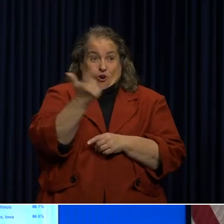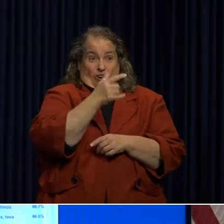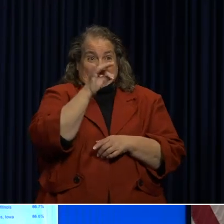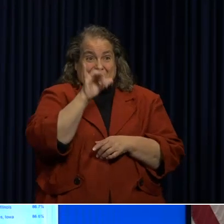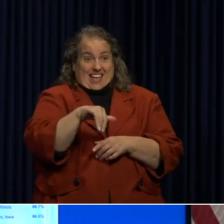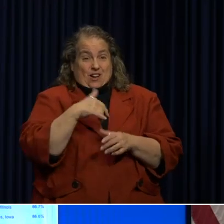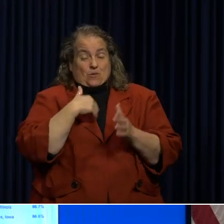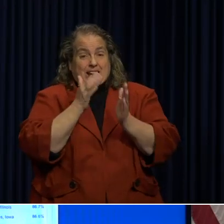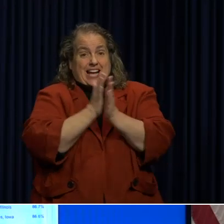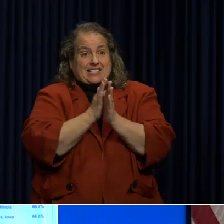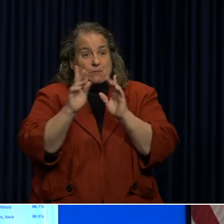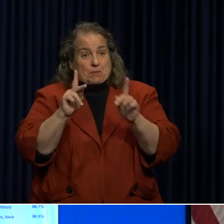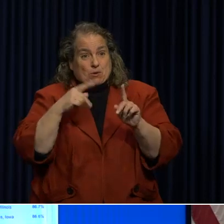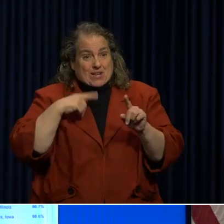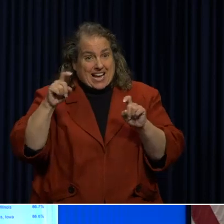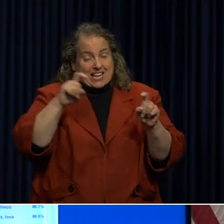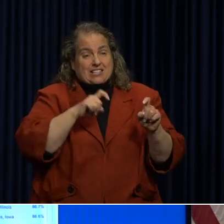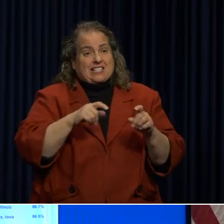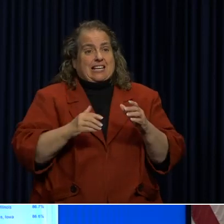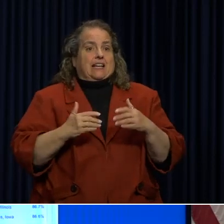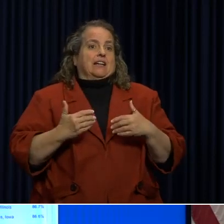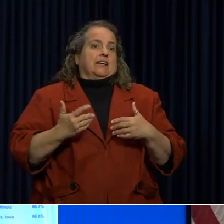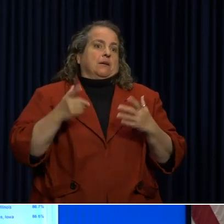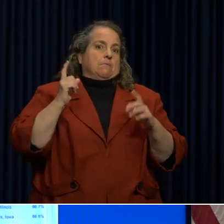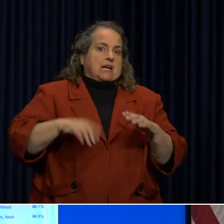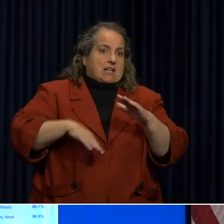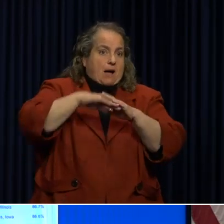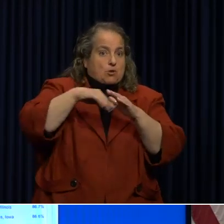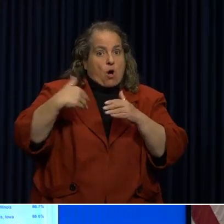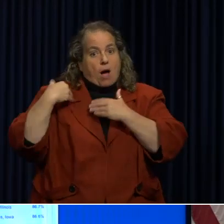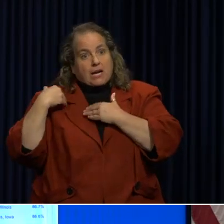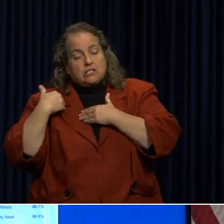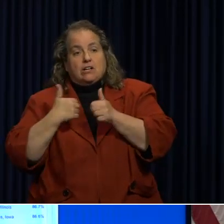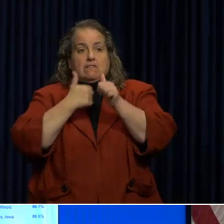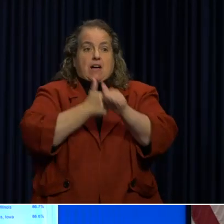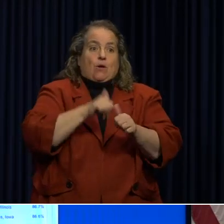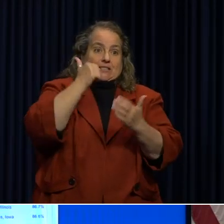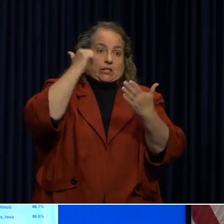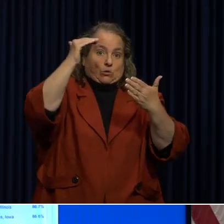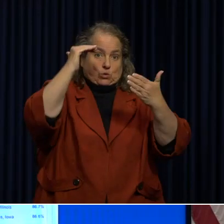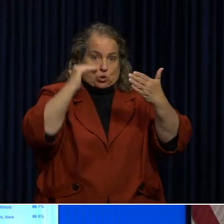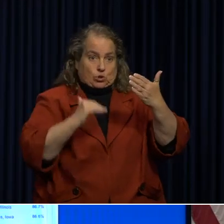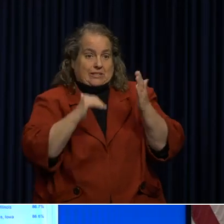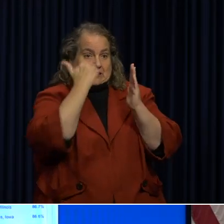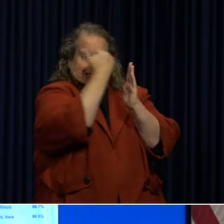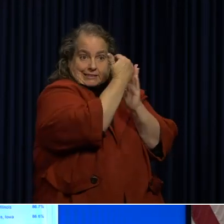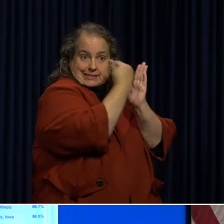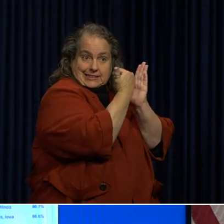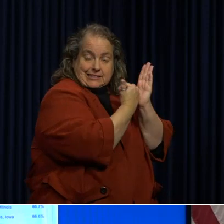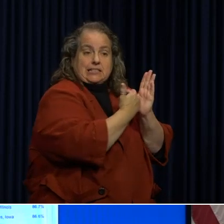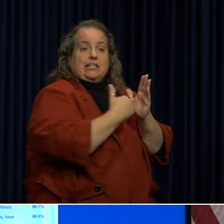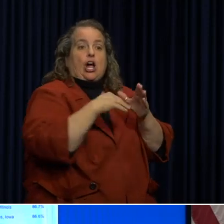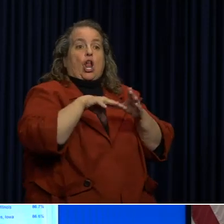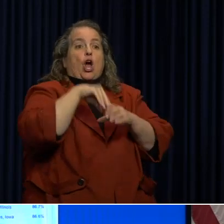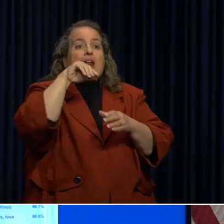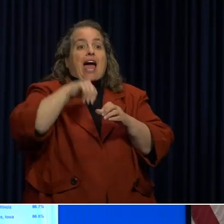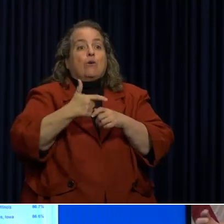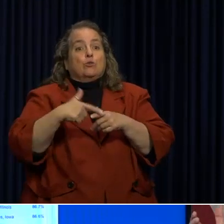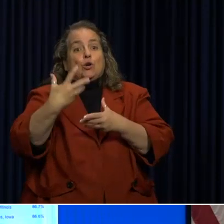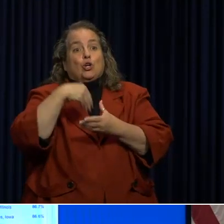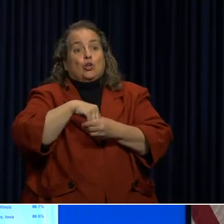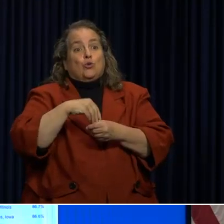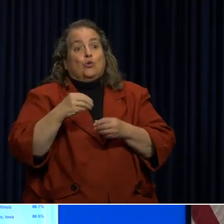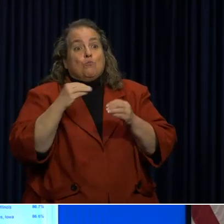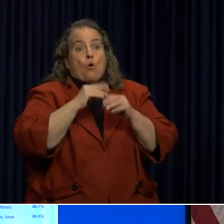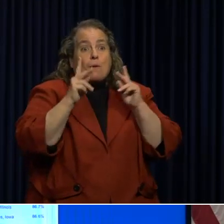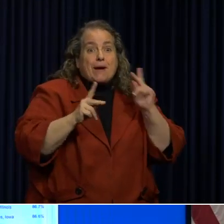up to our obligations, following the 10 rules, learning how to include more people, we also ask that you take